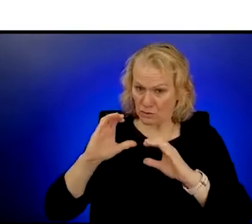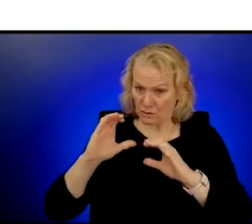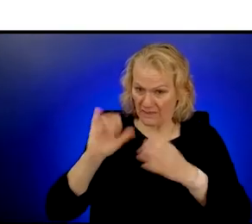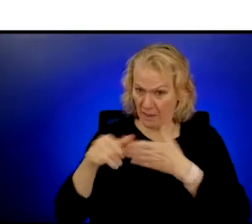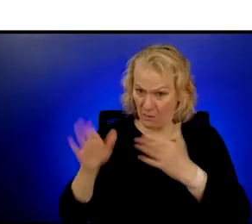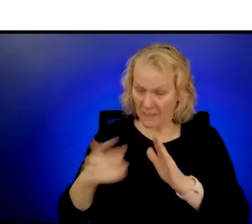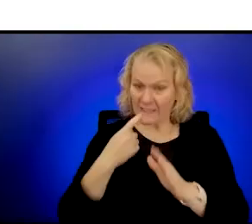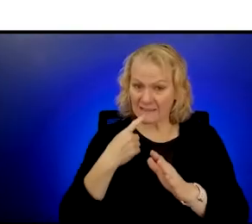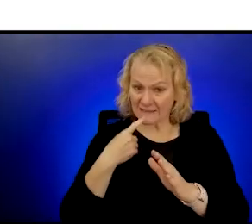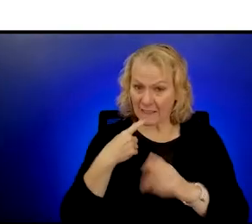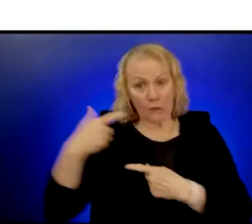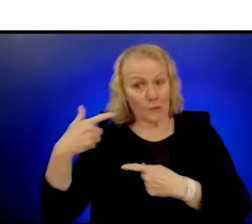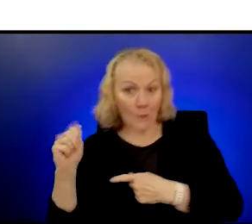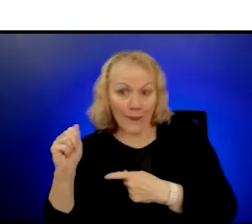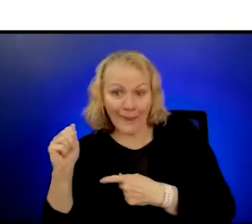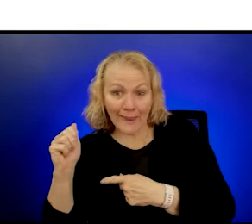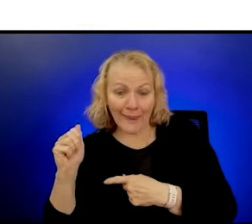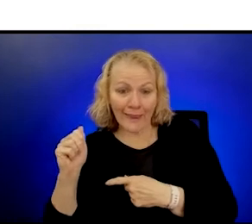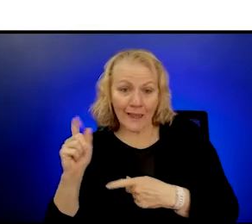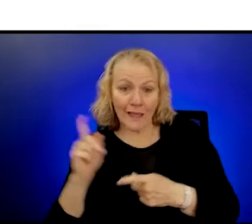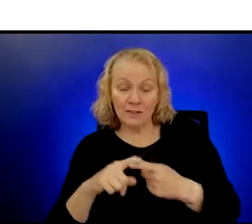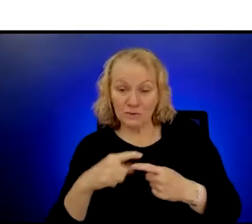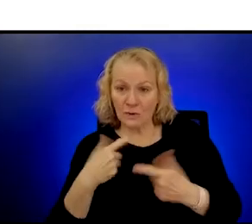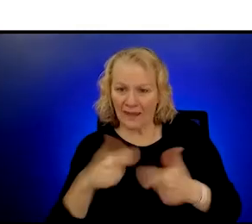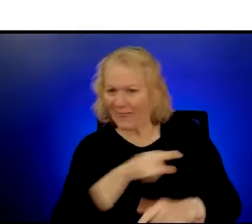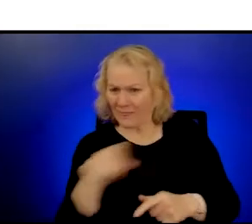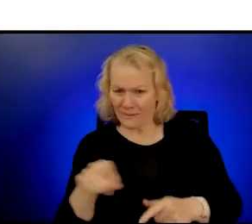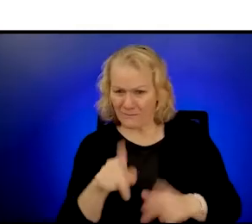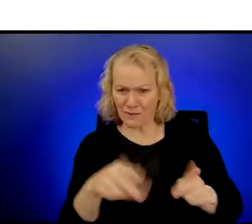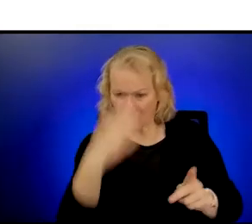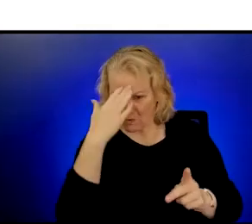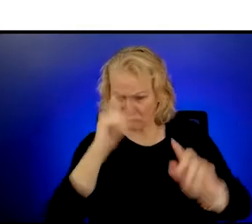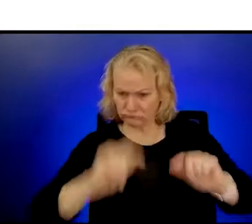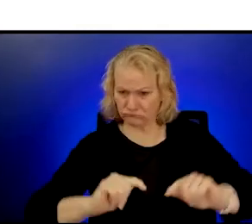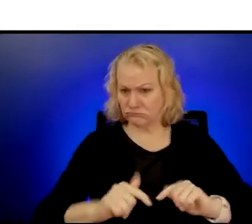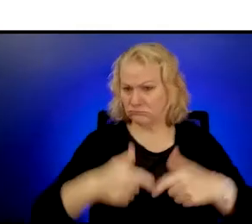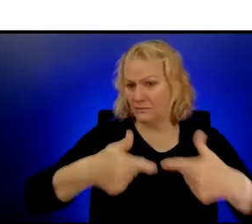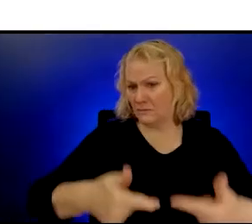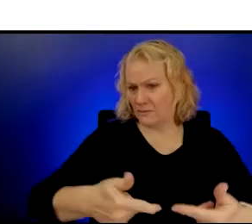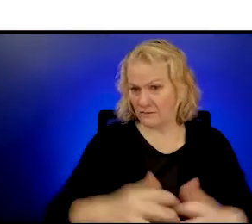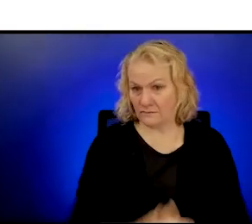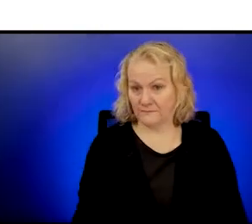say, go ahead, to signal to the other person that they may begin speaking.